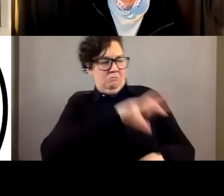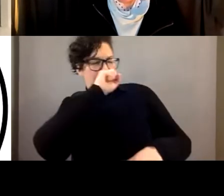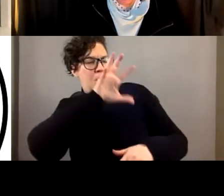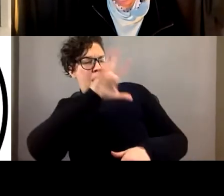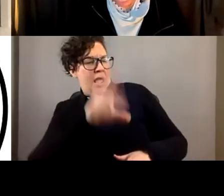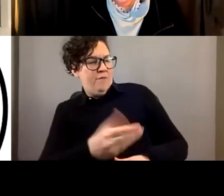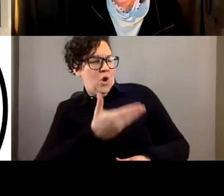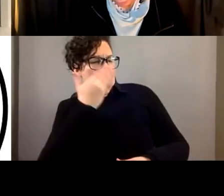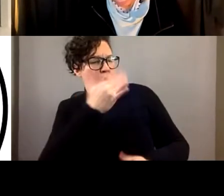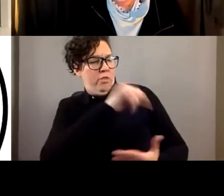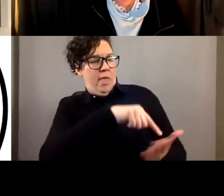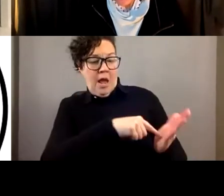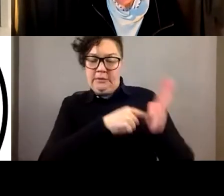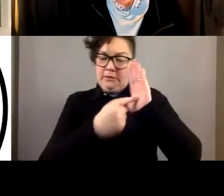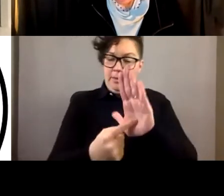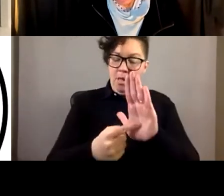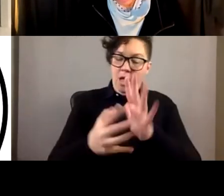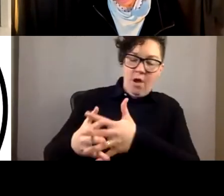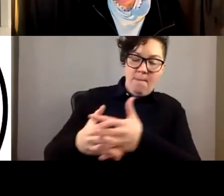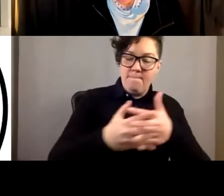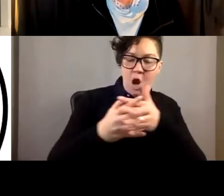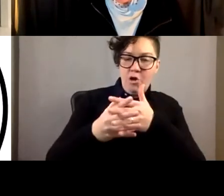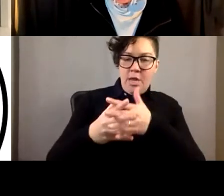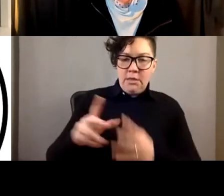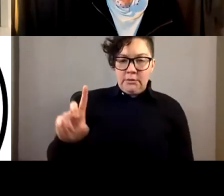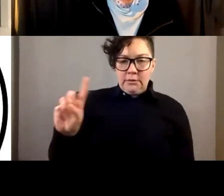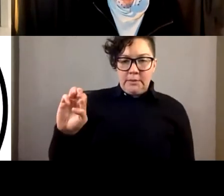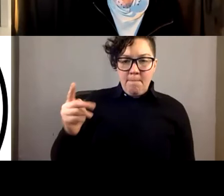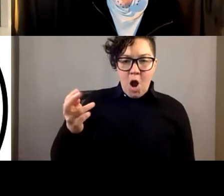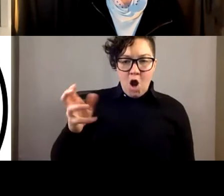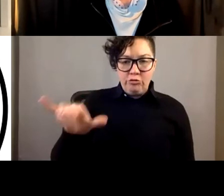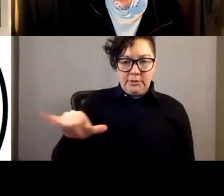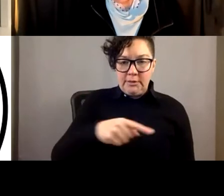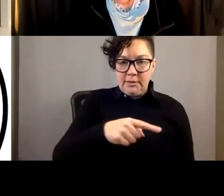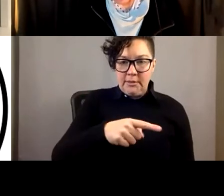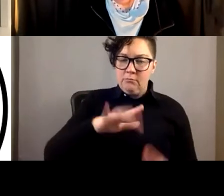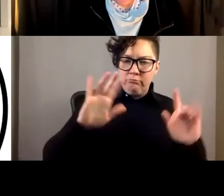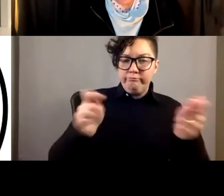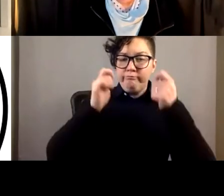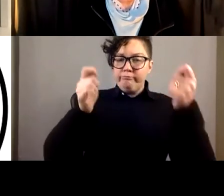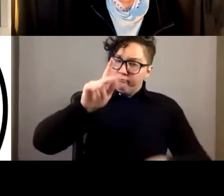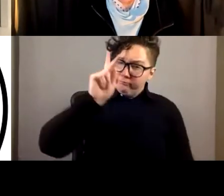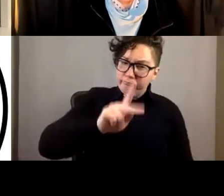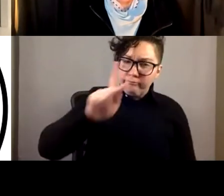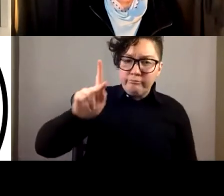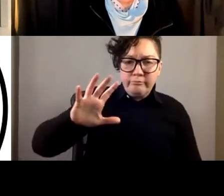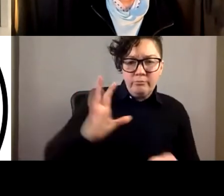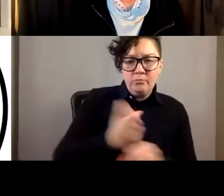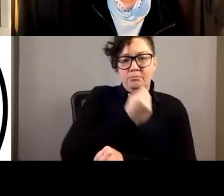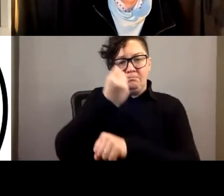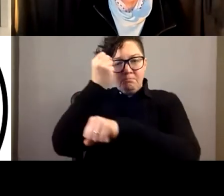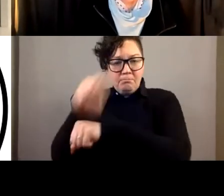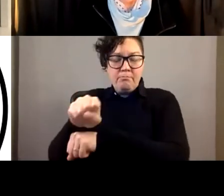American democracy. It culminates with the celebratory descriptions of the Ku Klux Klan's victory over Yankees,